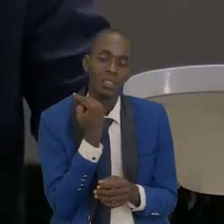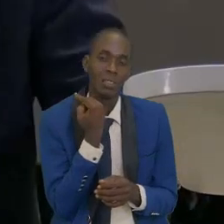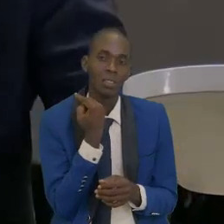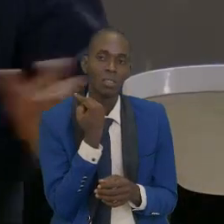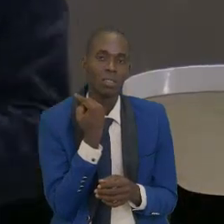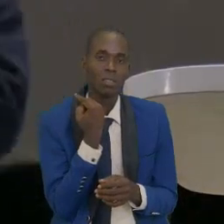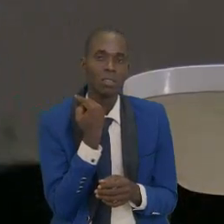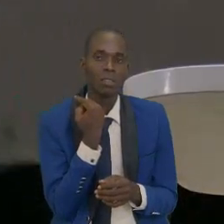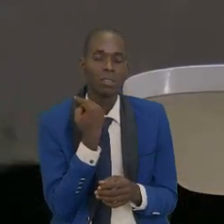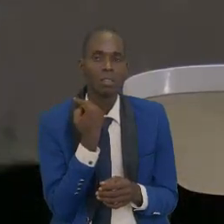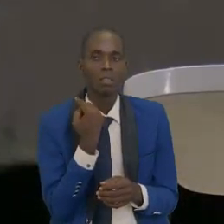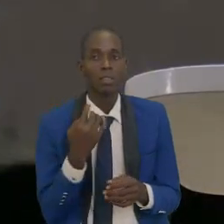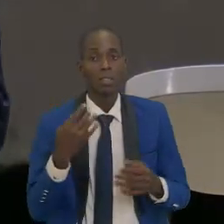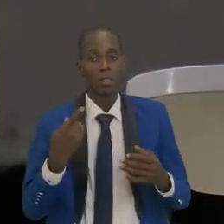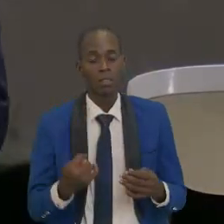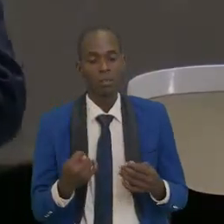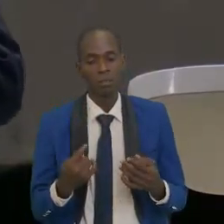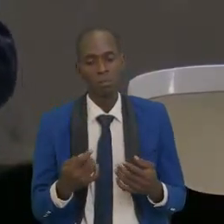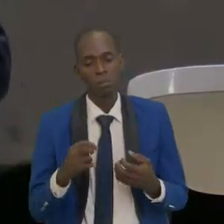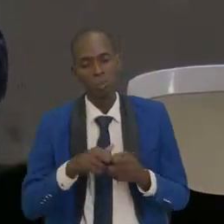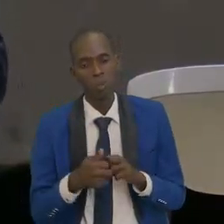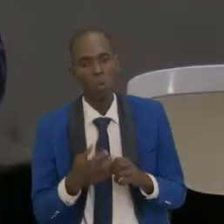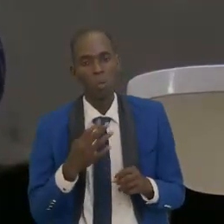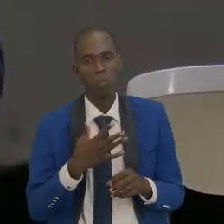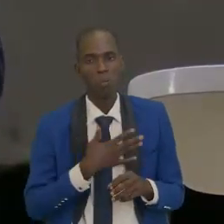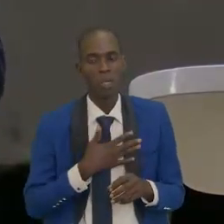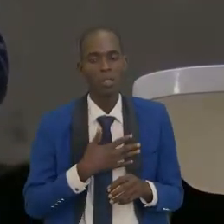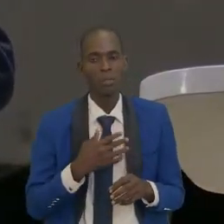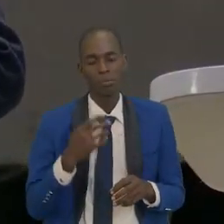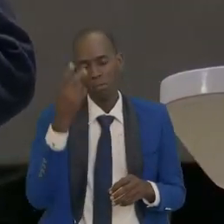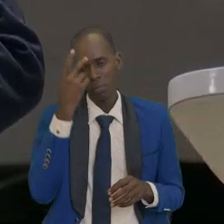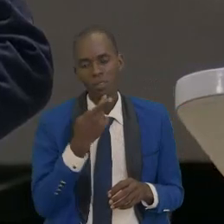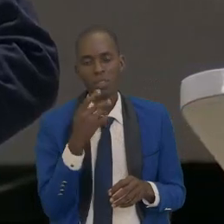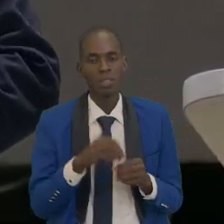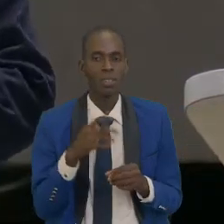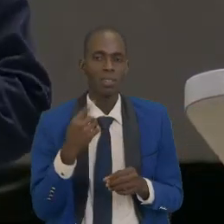the condition of my parents in the recent past